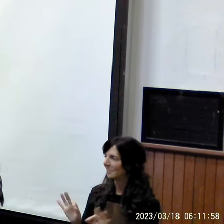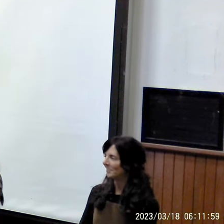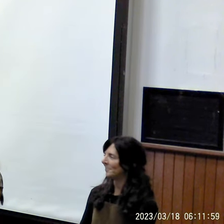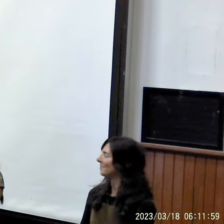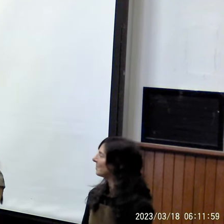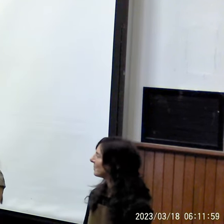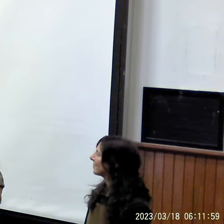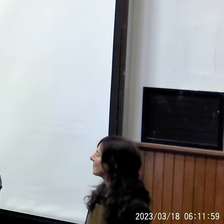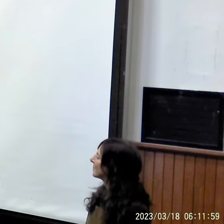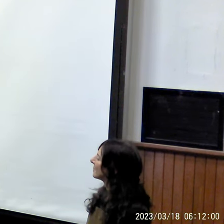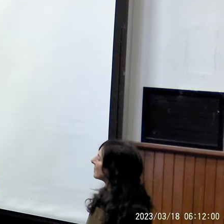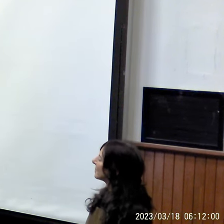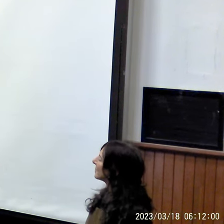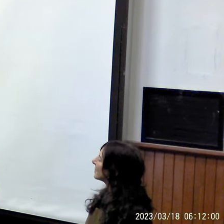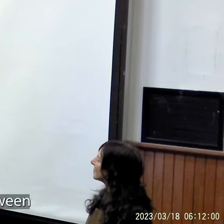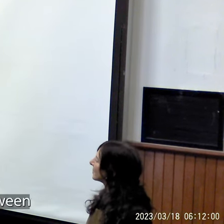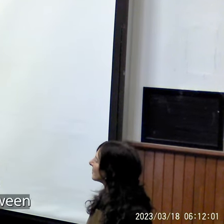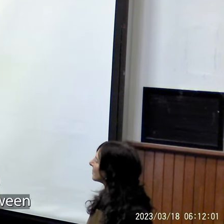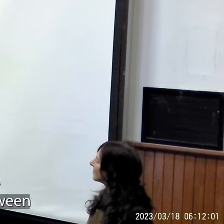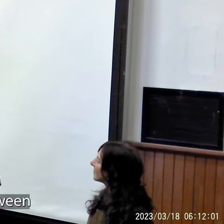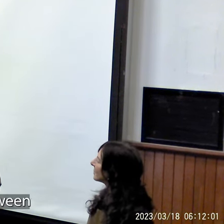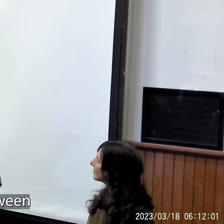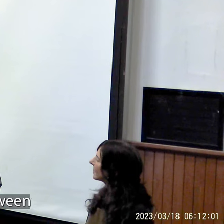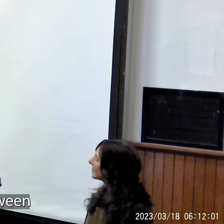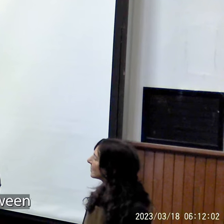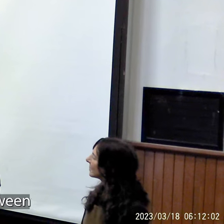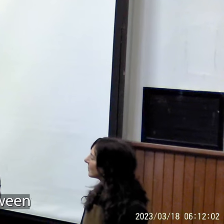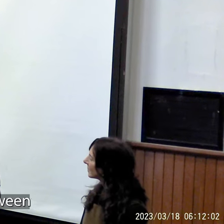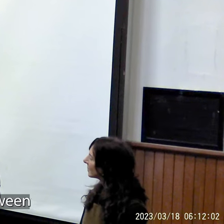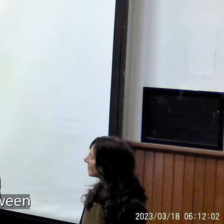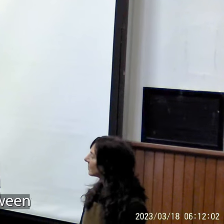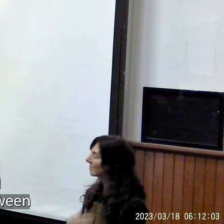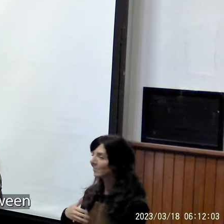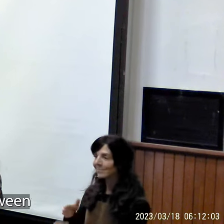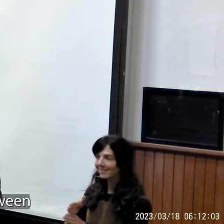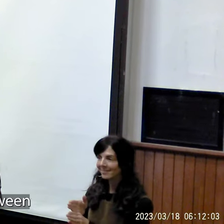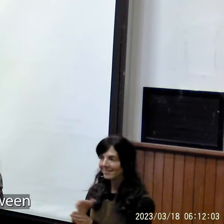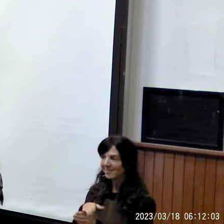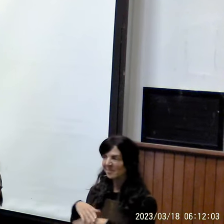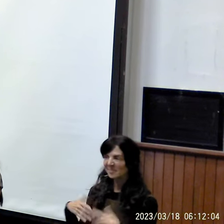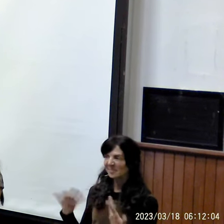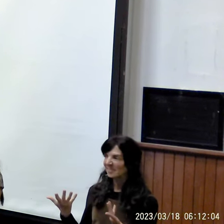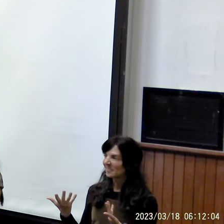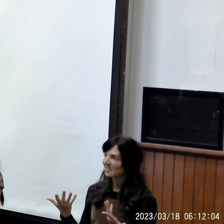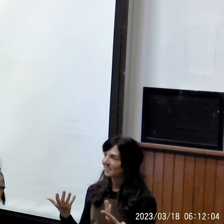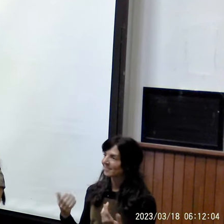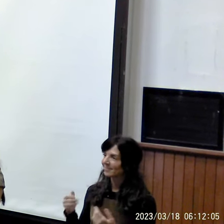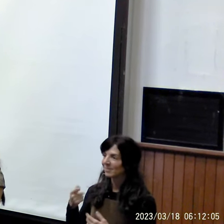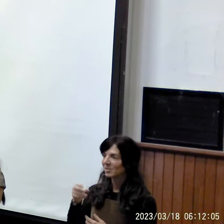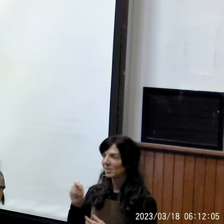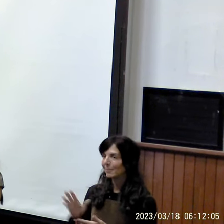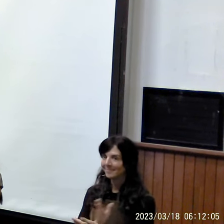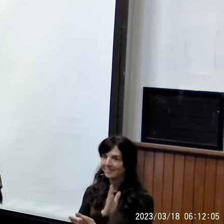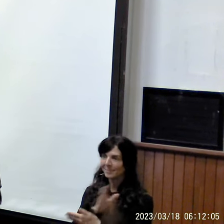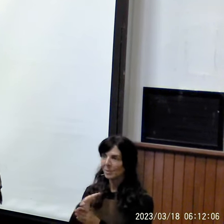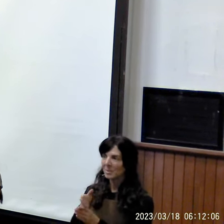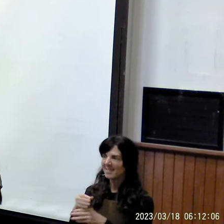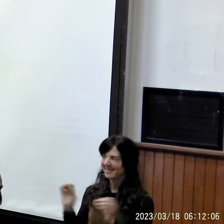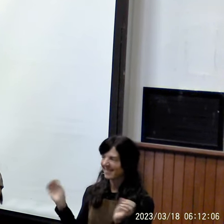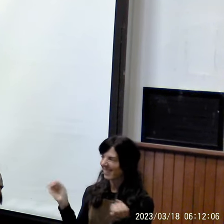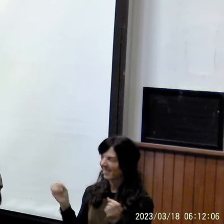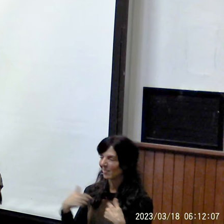It's no good. I don't feel bad about being in between, or, you know, gender in between, or anything in